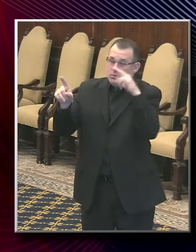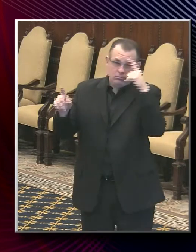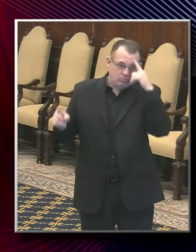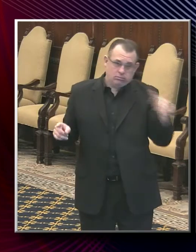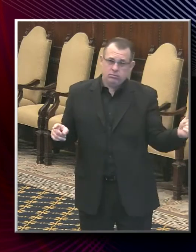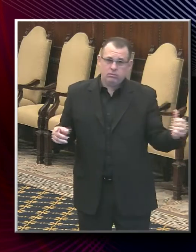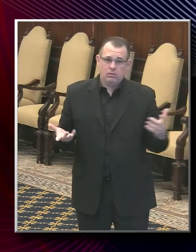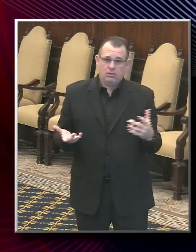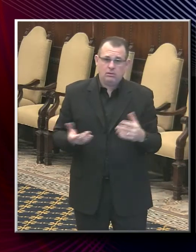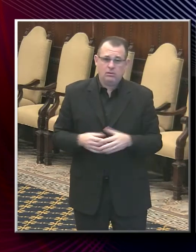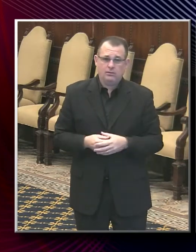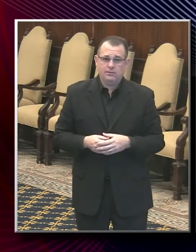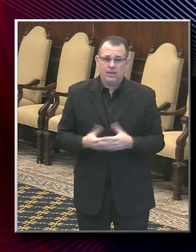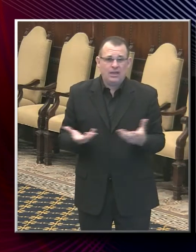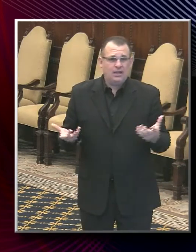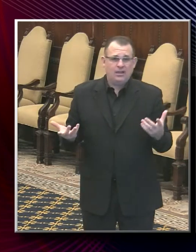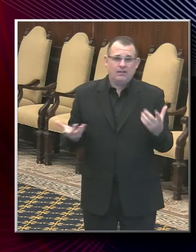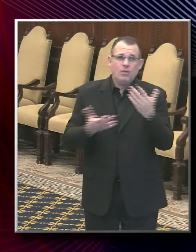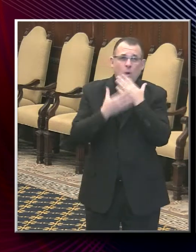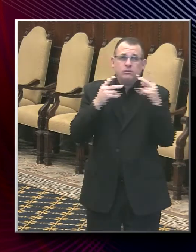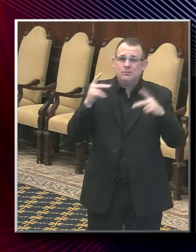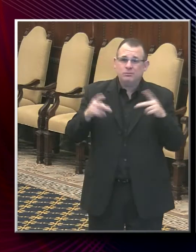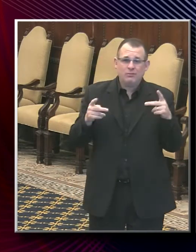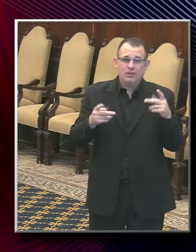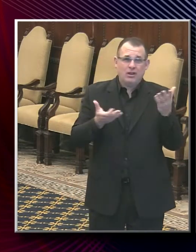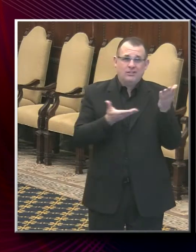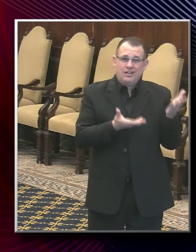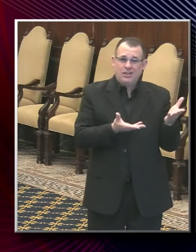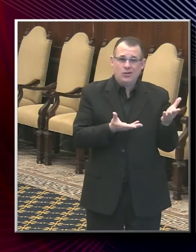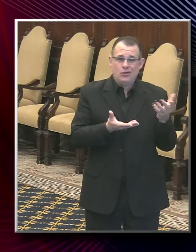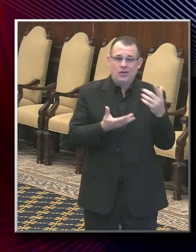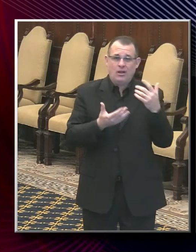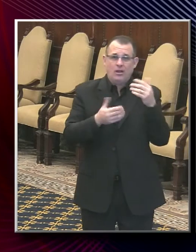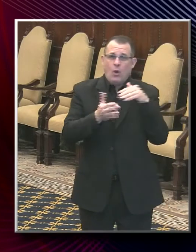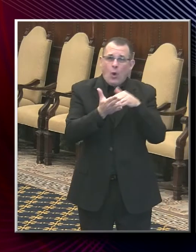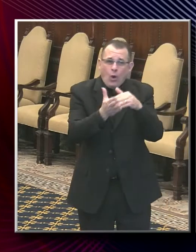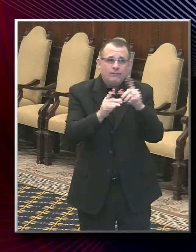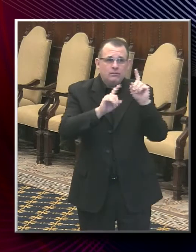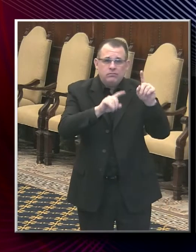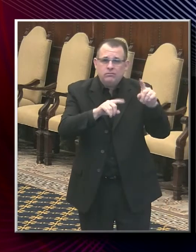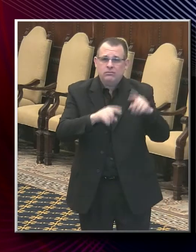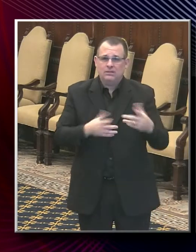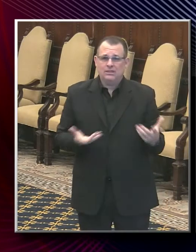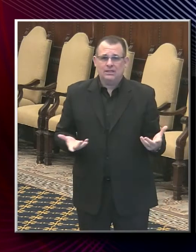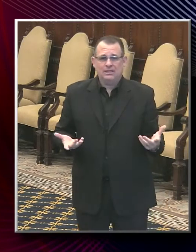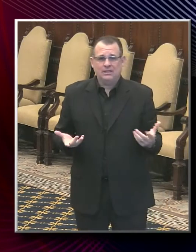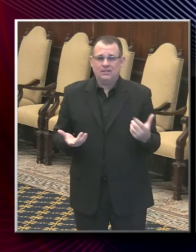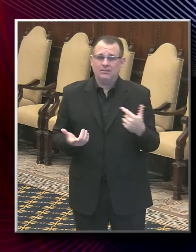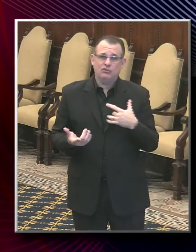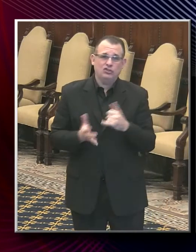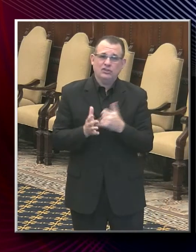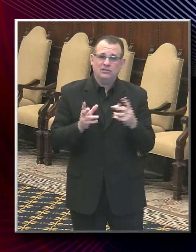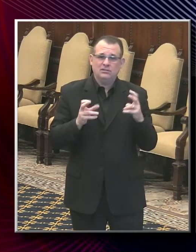their activity. There's a homeless population that frequents the airport, and we've just allowed them to stay in shelter